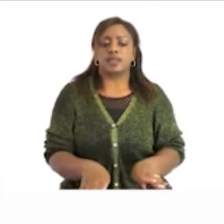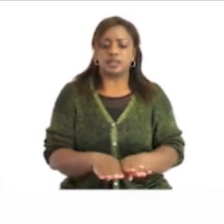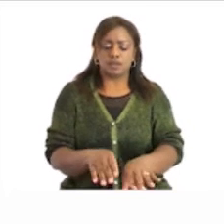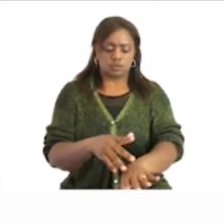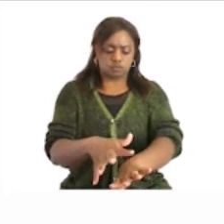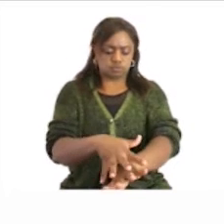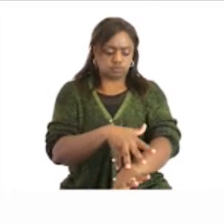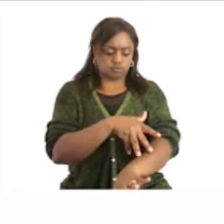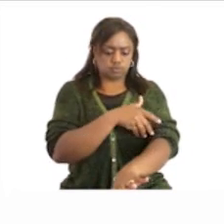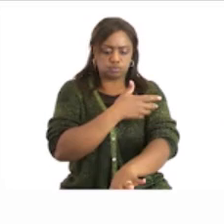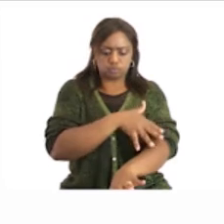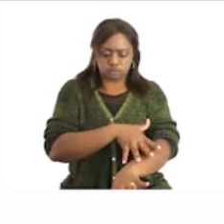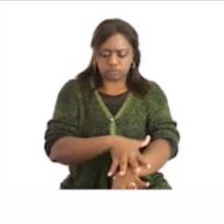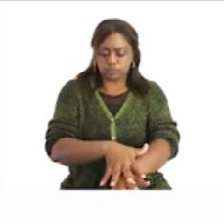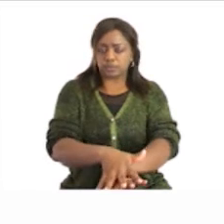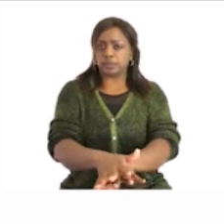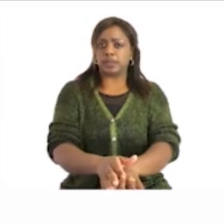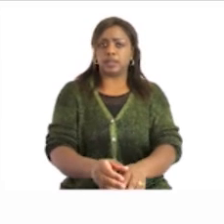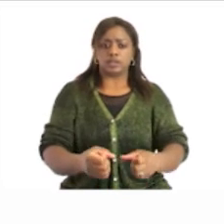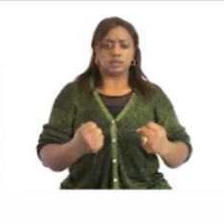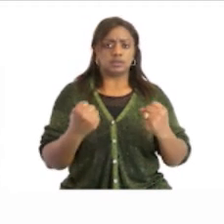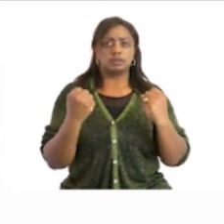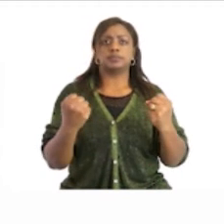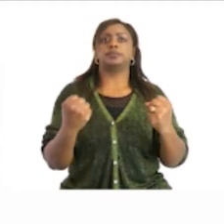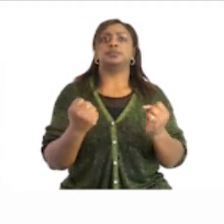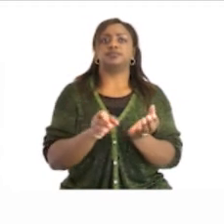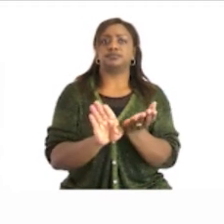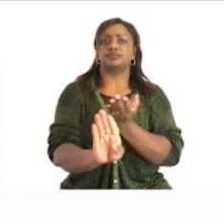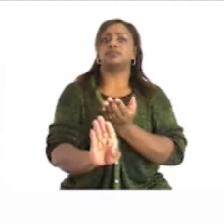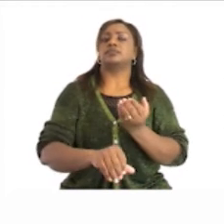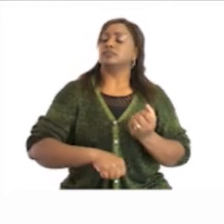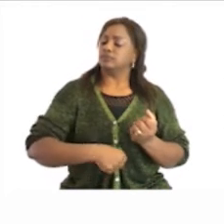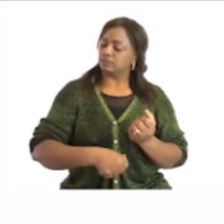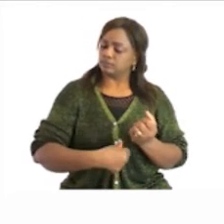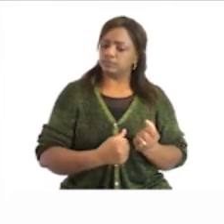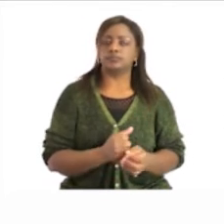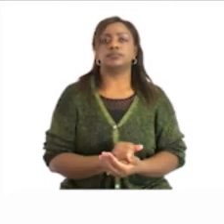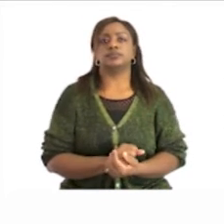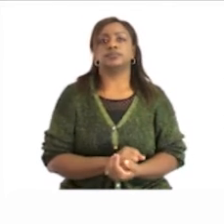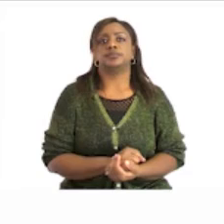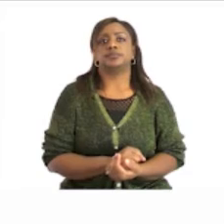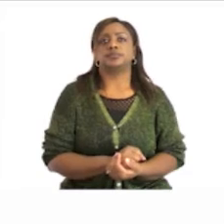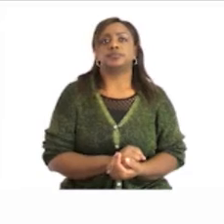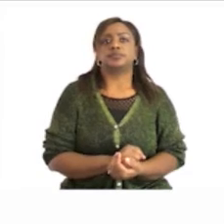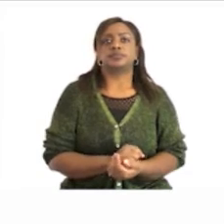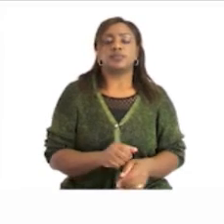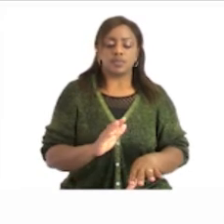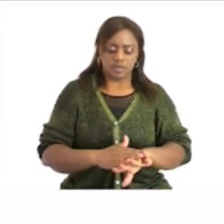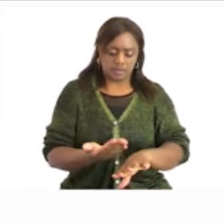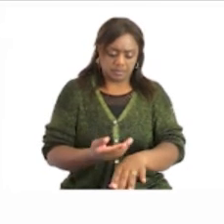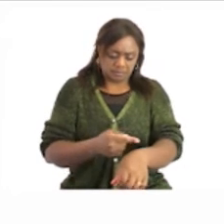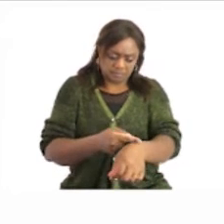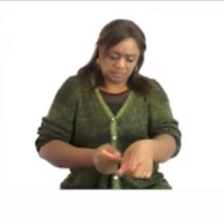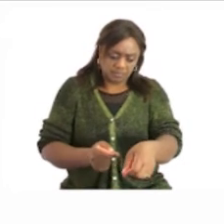that carry oxygen around your body. They also fight diseases and heal cuts and wounds. So when you get a sports